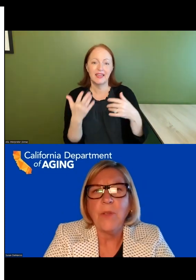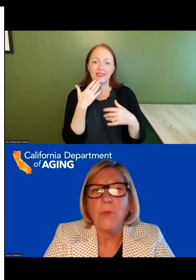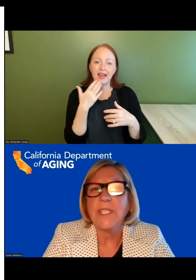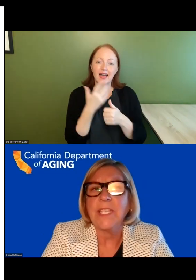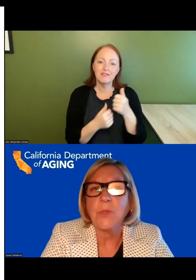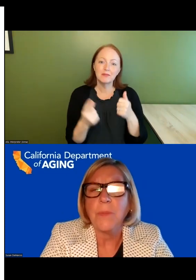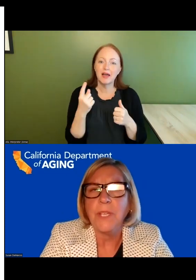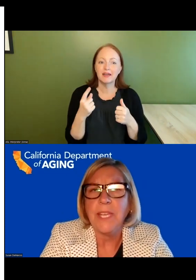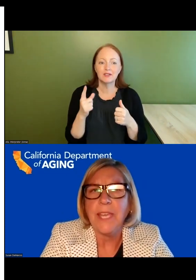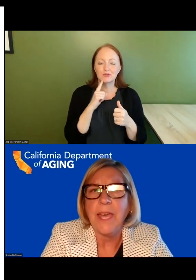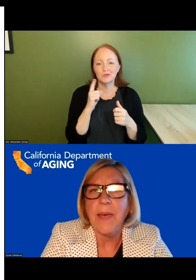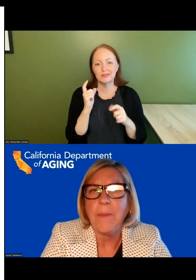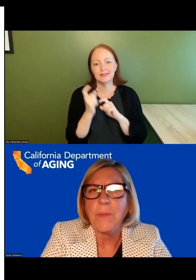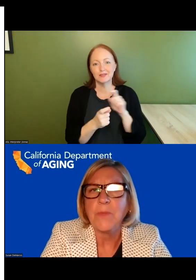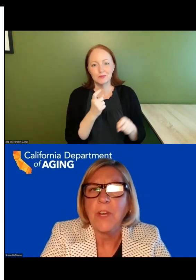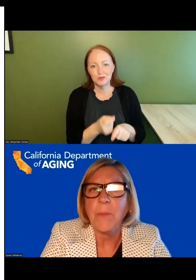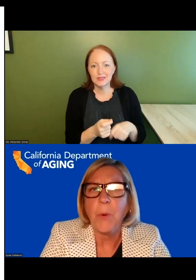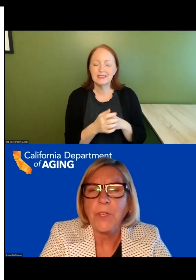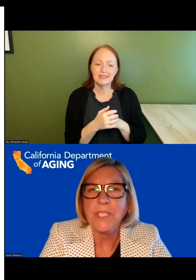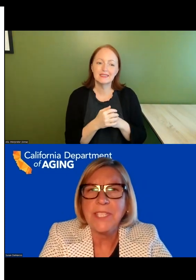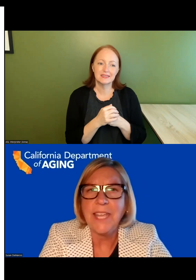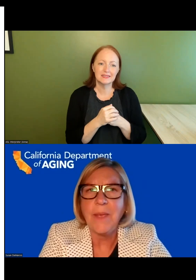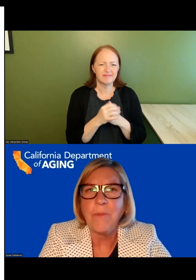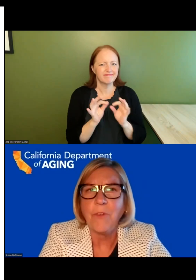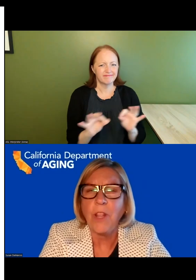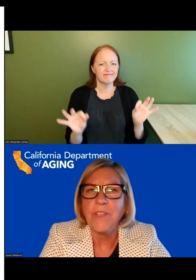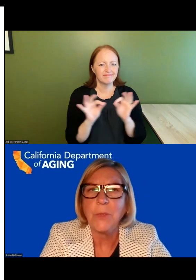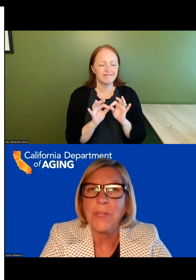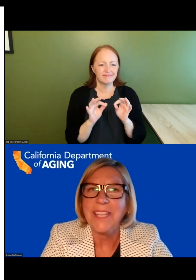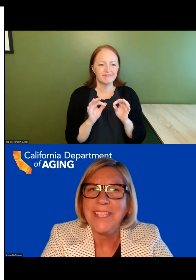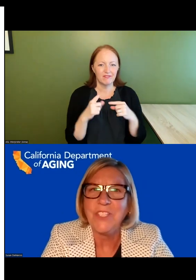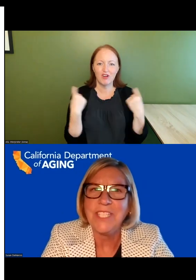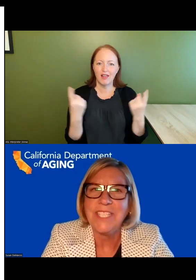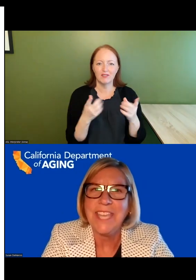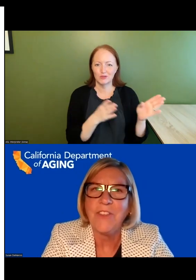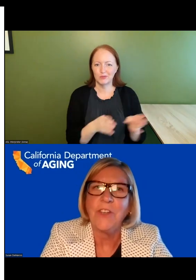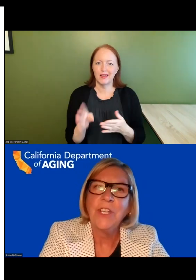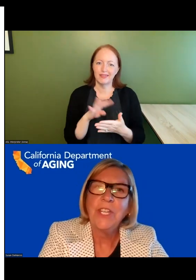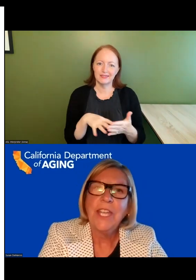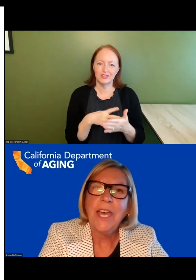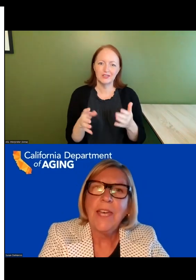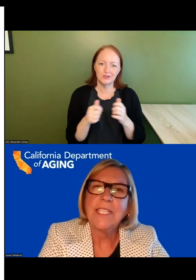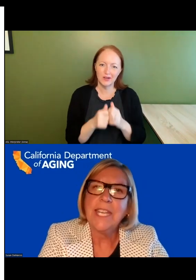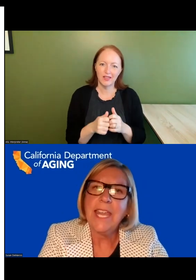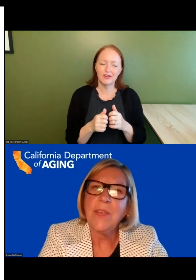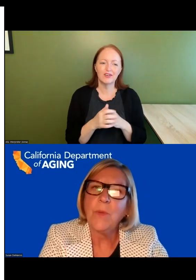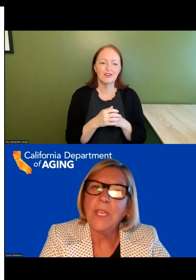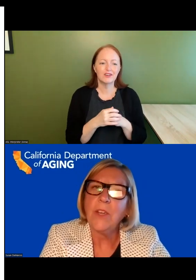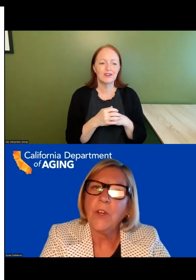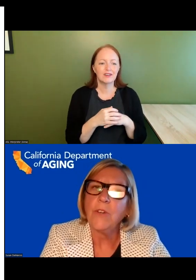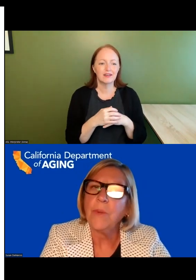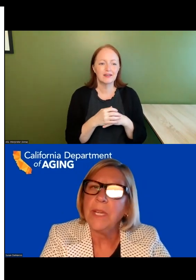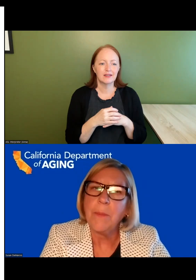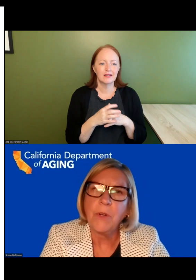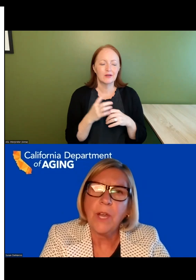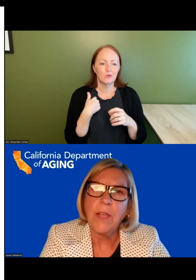everyone who is contributing. It was very important for all of us who planned the agenda together today, that we